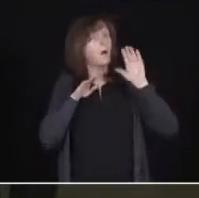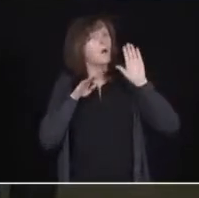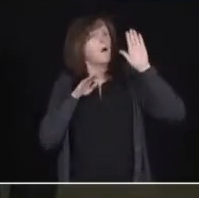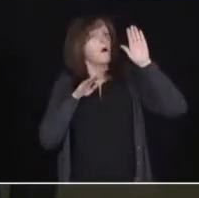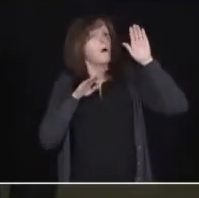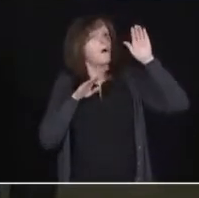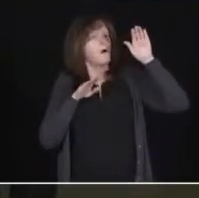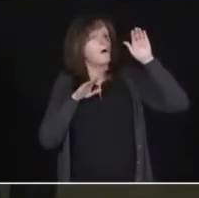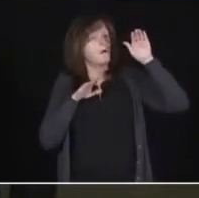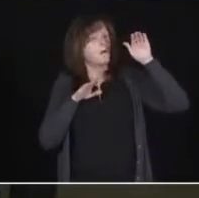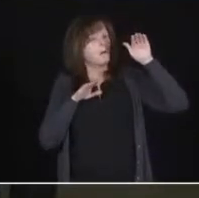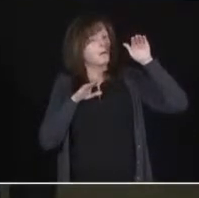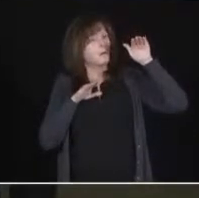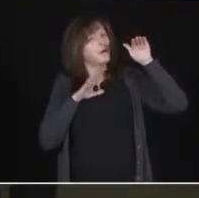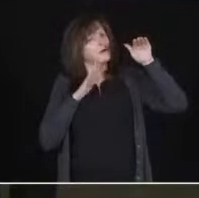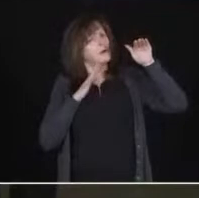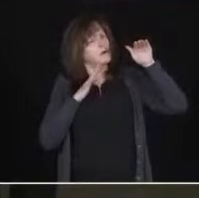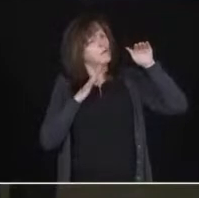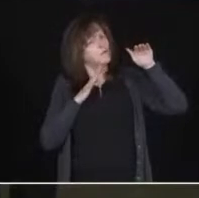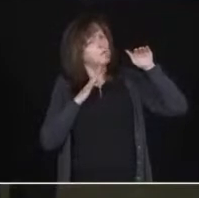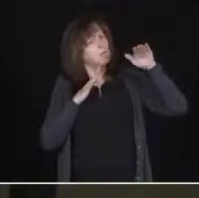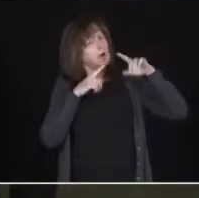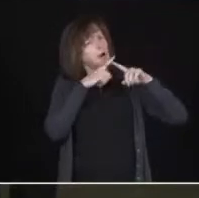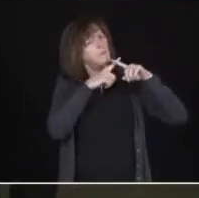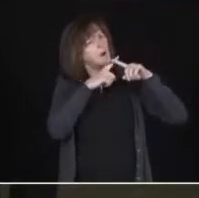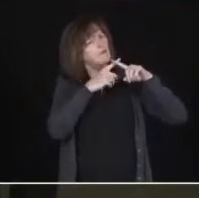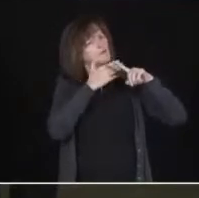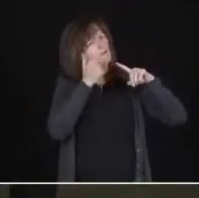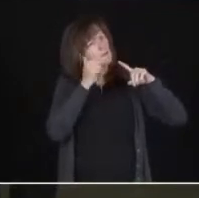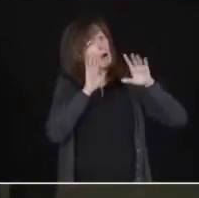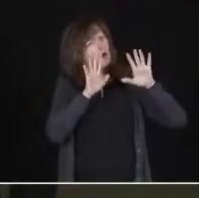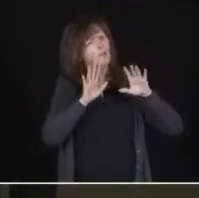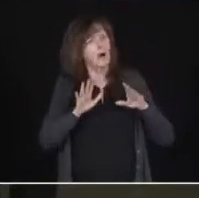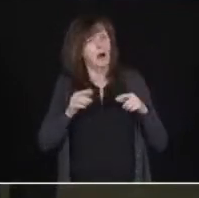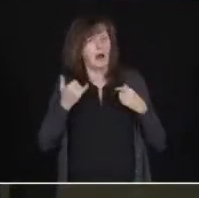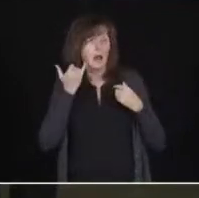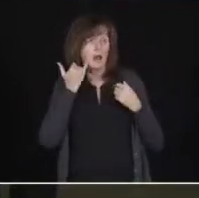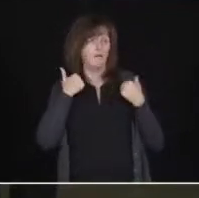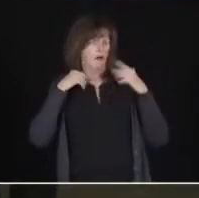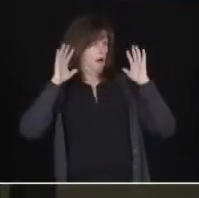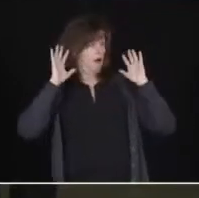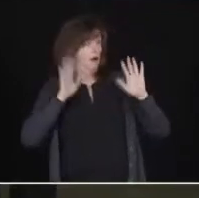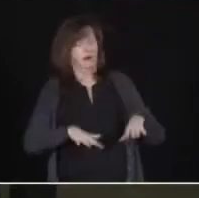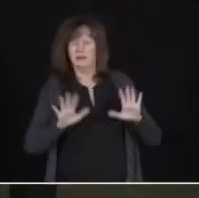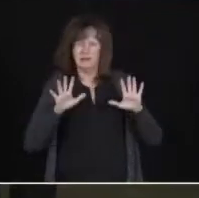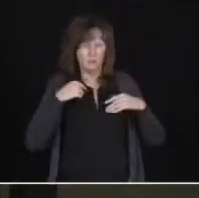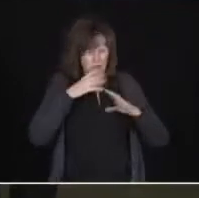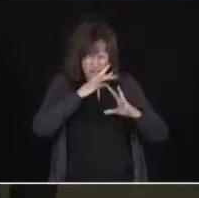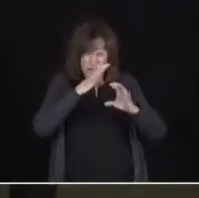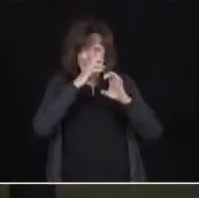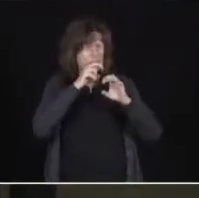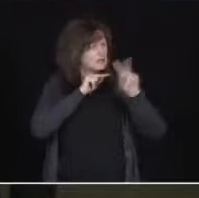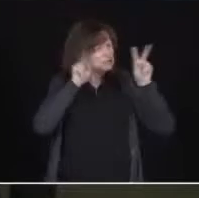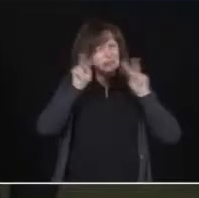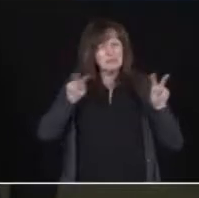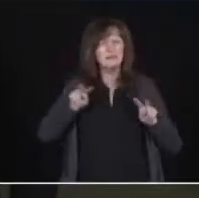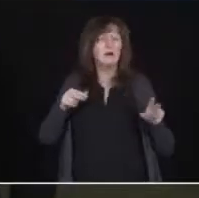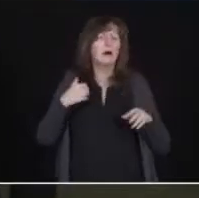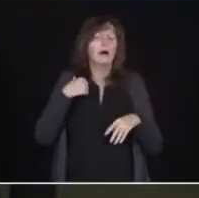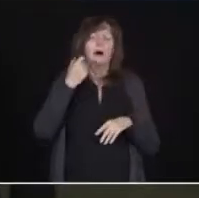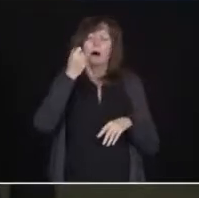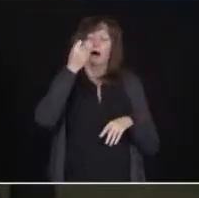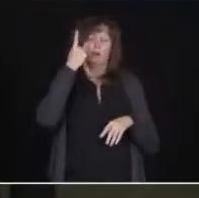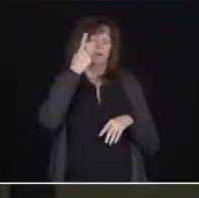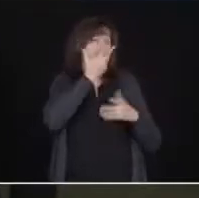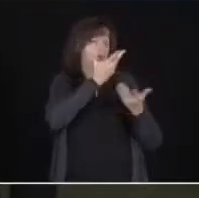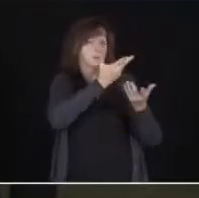little positive news in Ottawa, but we have to be vigilant. And I understand where he's coming from, but again, his